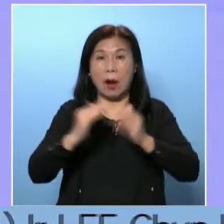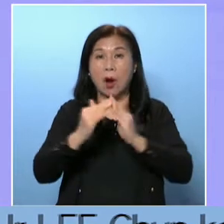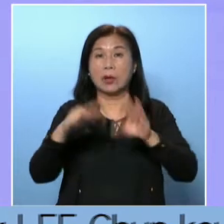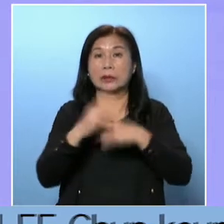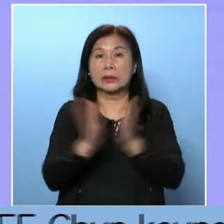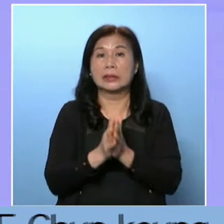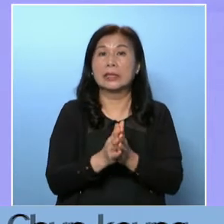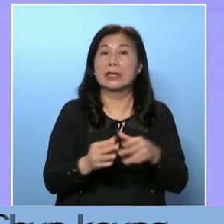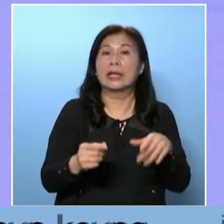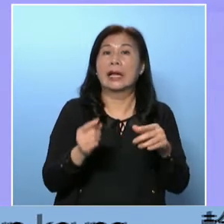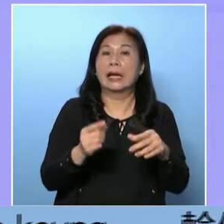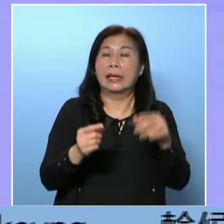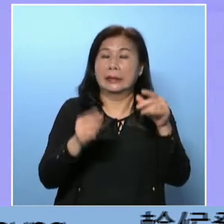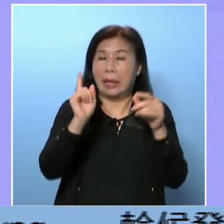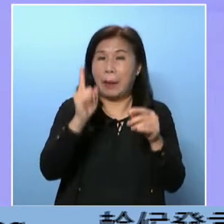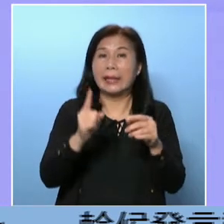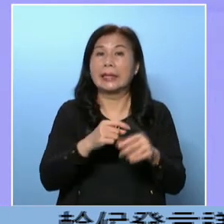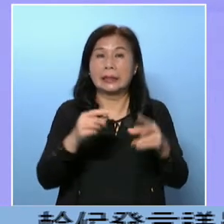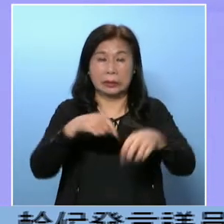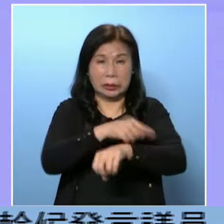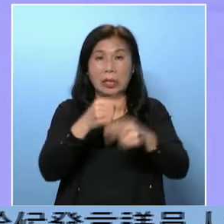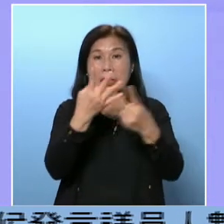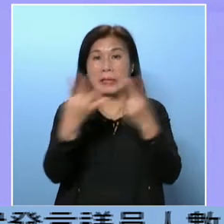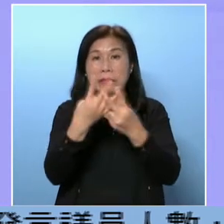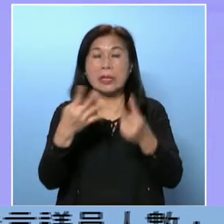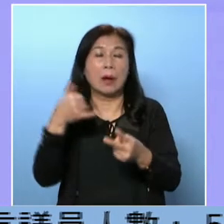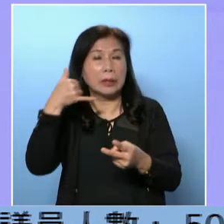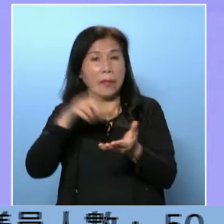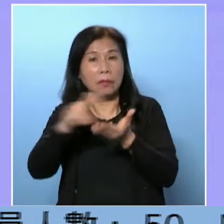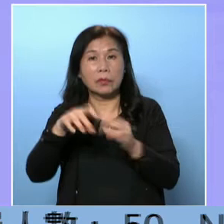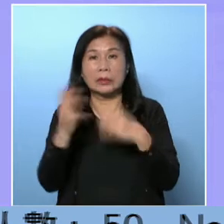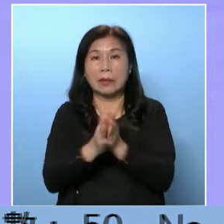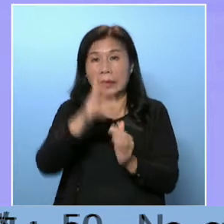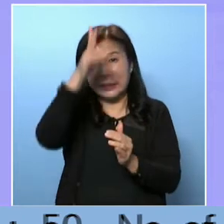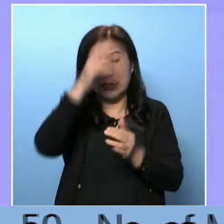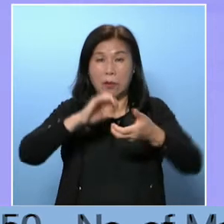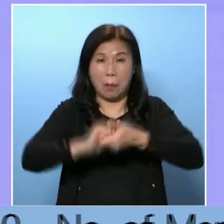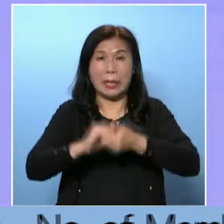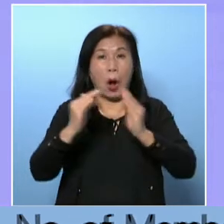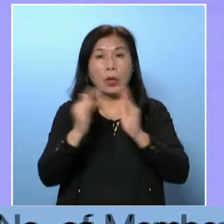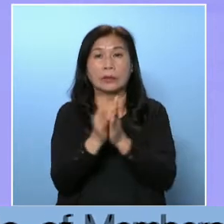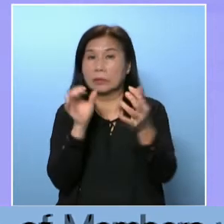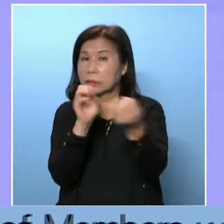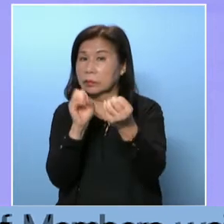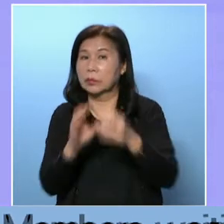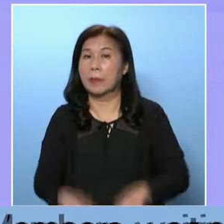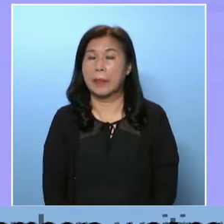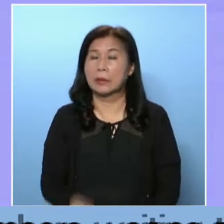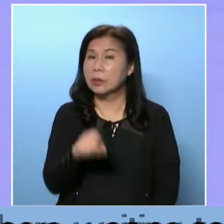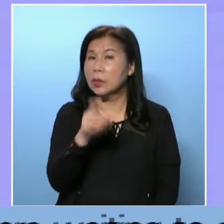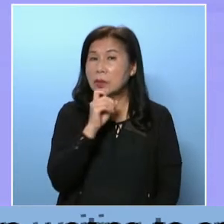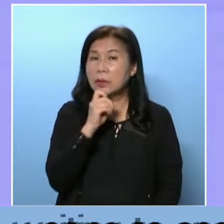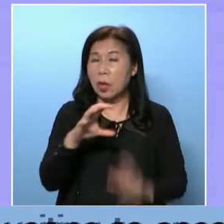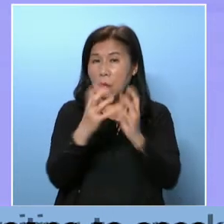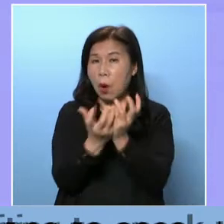it is not suitable for them to stay at home. There is a hotline of the HAD running 24 hours a